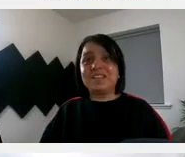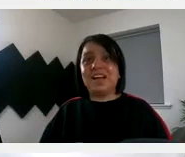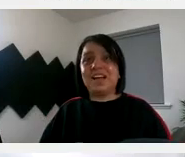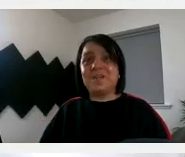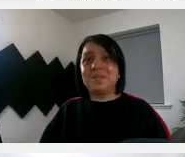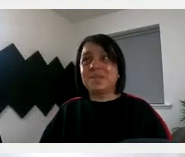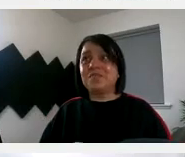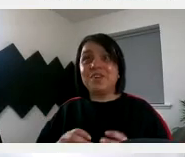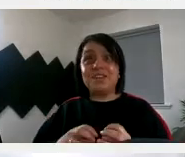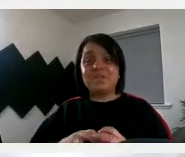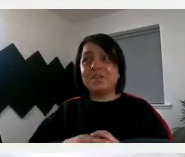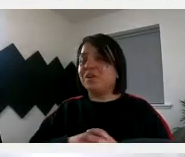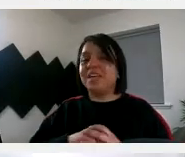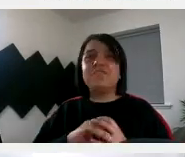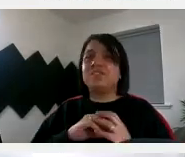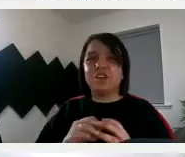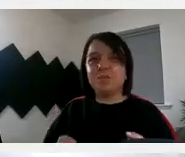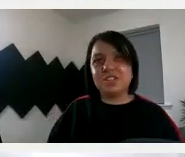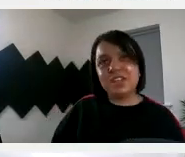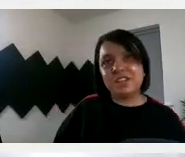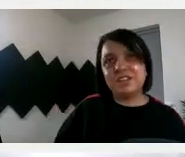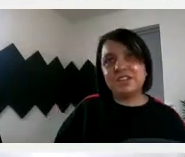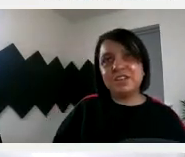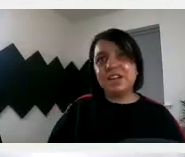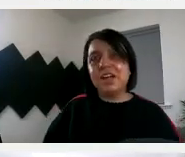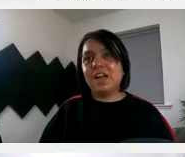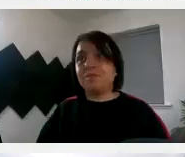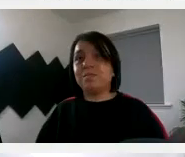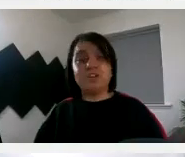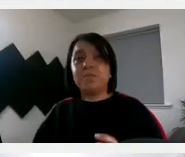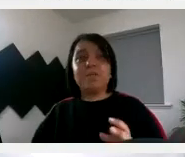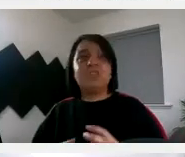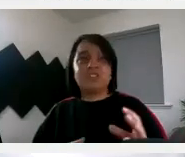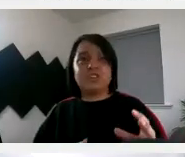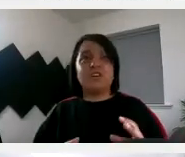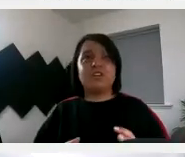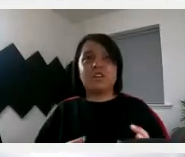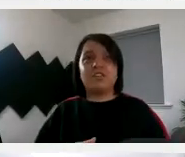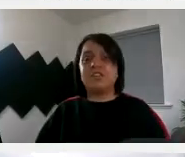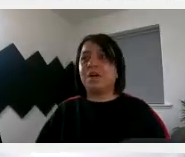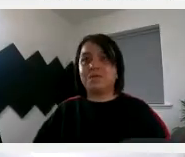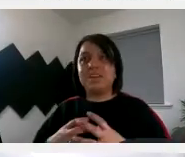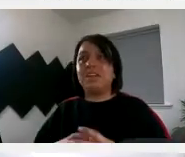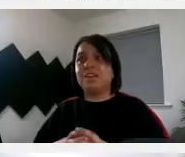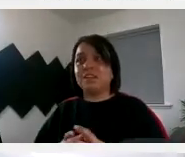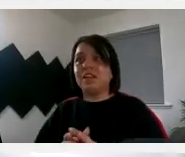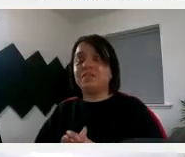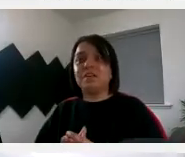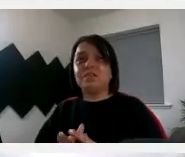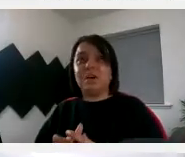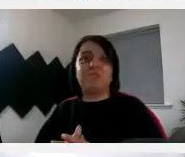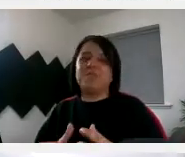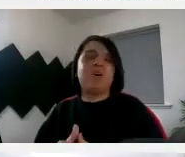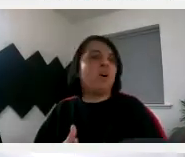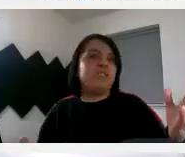dialects that are really, you'll hear it so much in England. And you'll probably hear it in Scotland and Irish as well, but it's mainly like